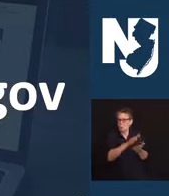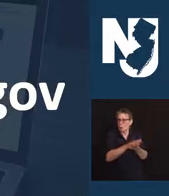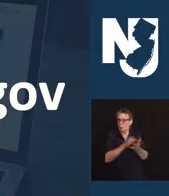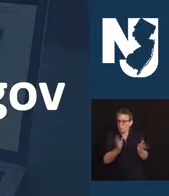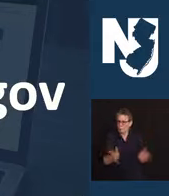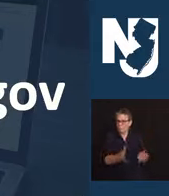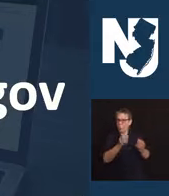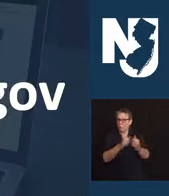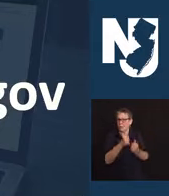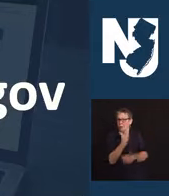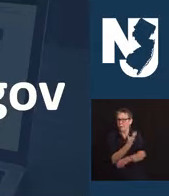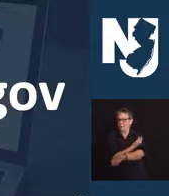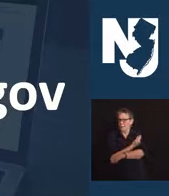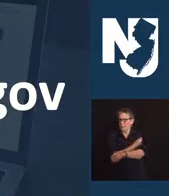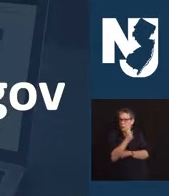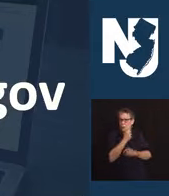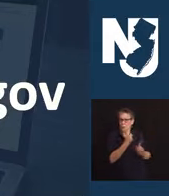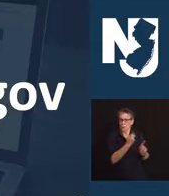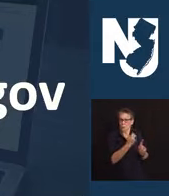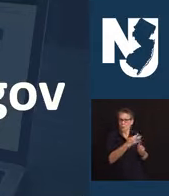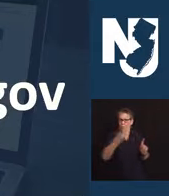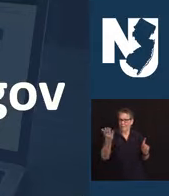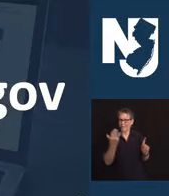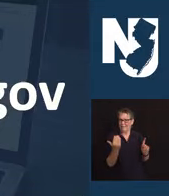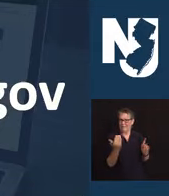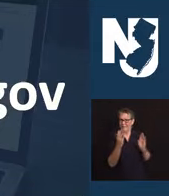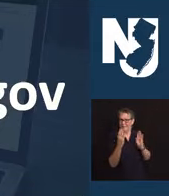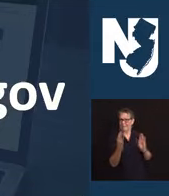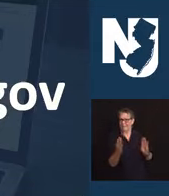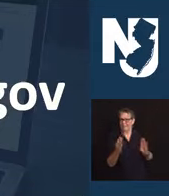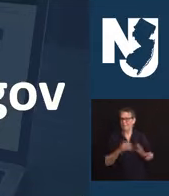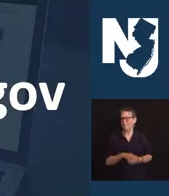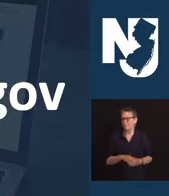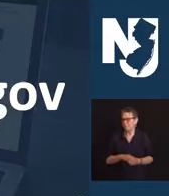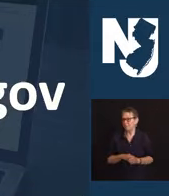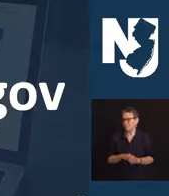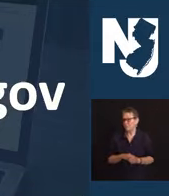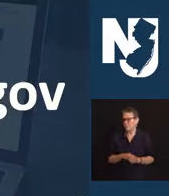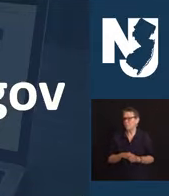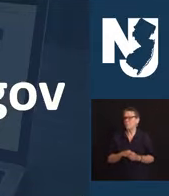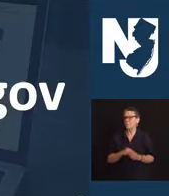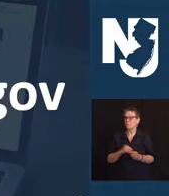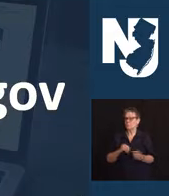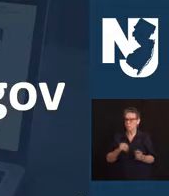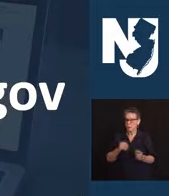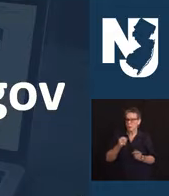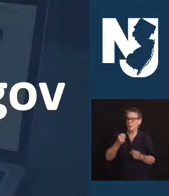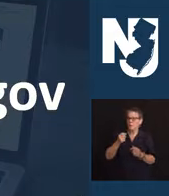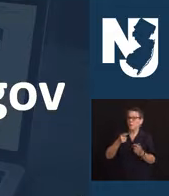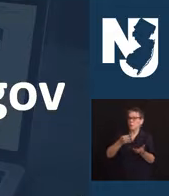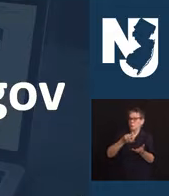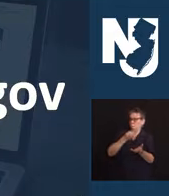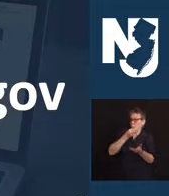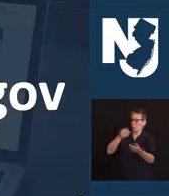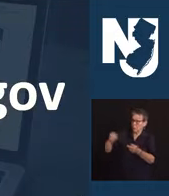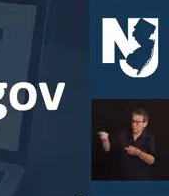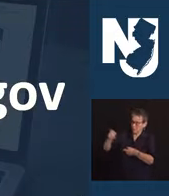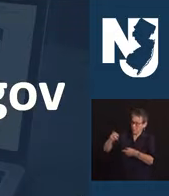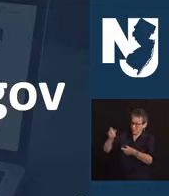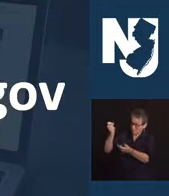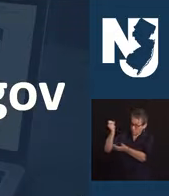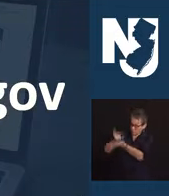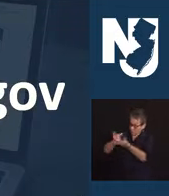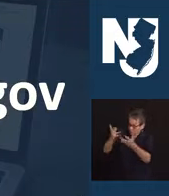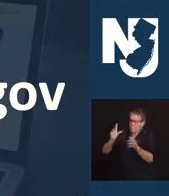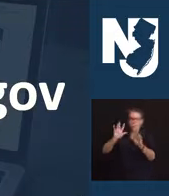to transition to vaccinating eligible adolescents as soon as Pfizer receives its emergency